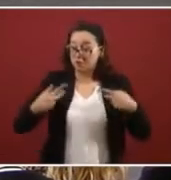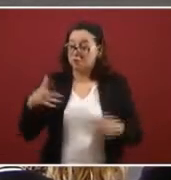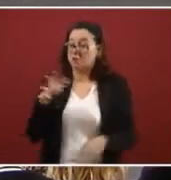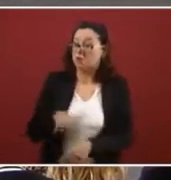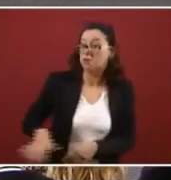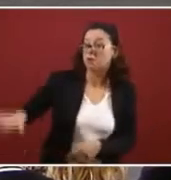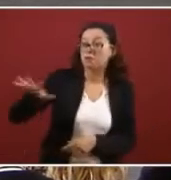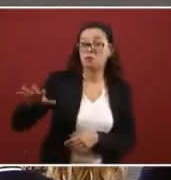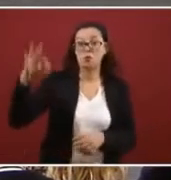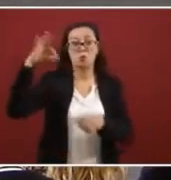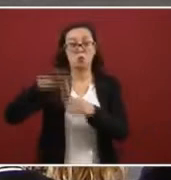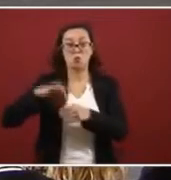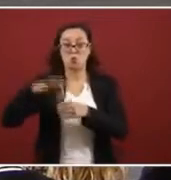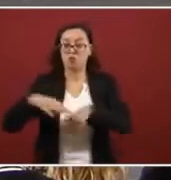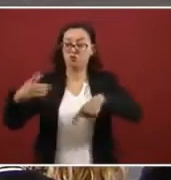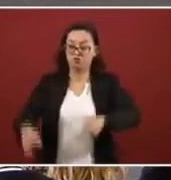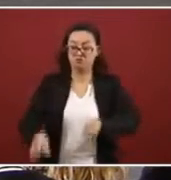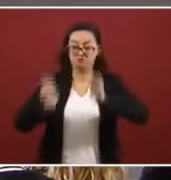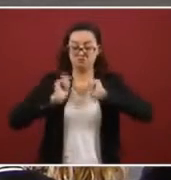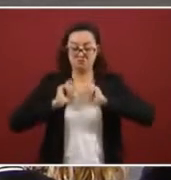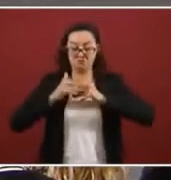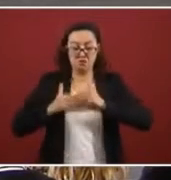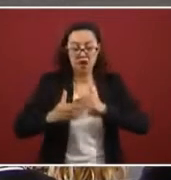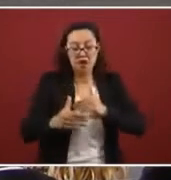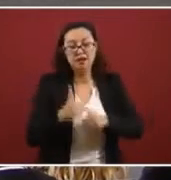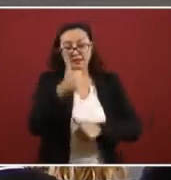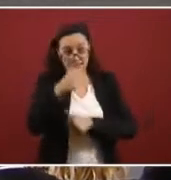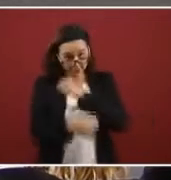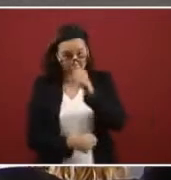I was durante un sexenio. I was